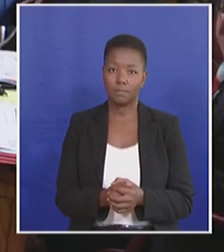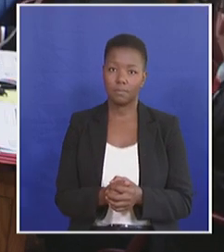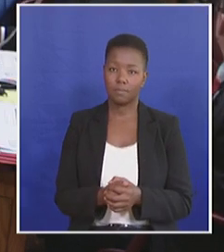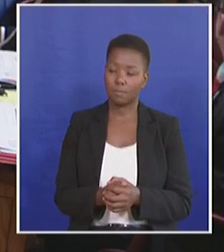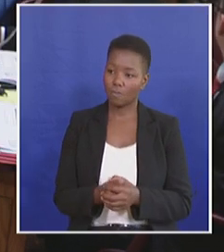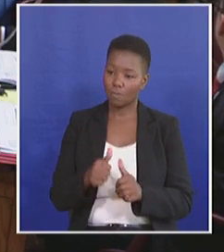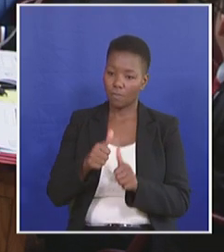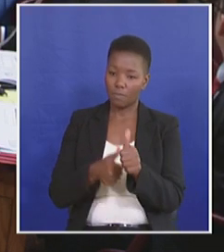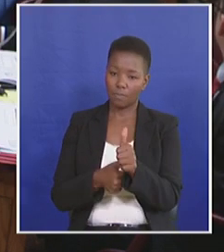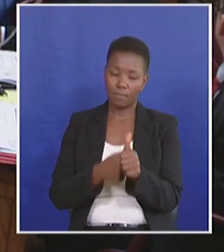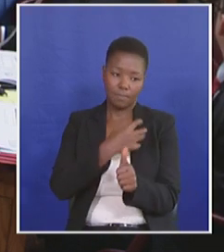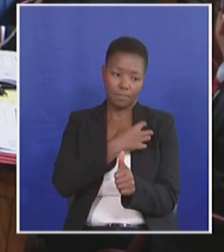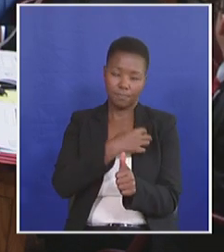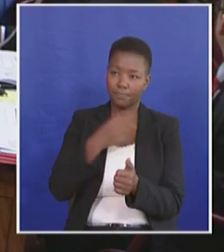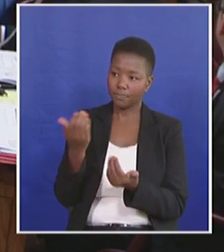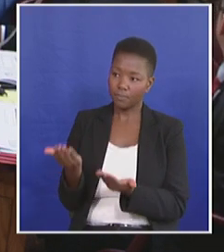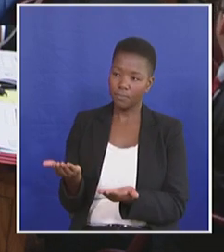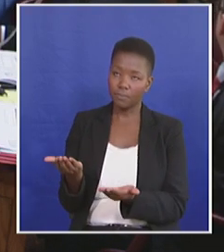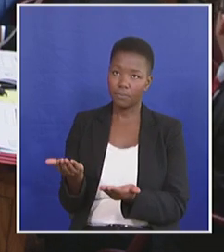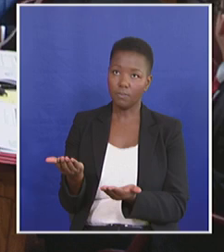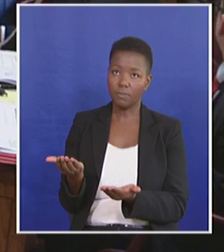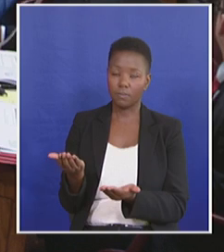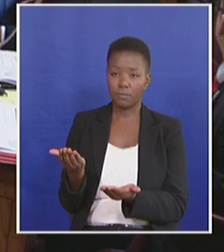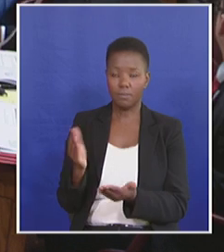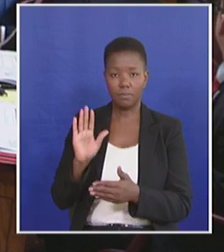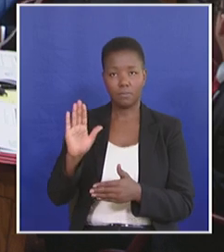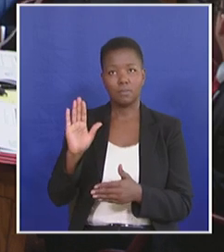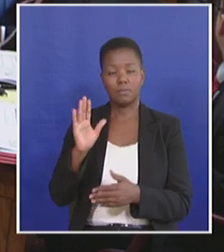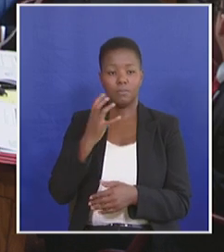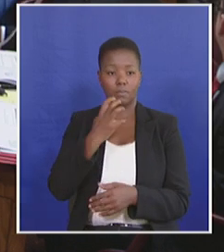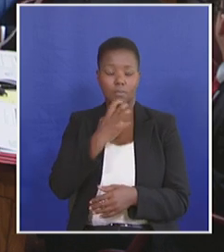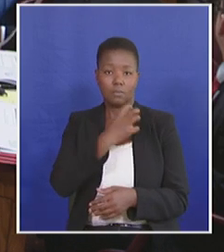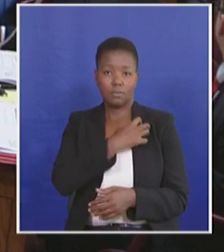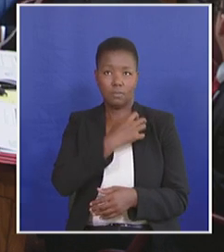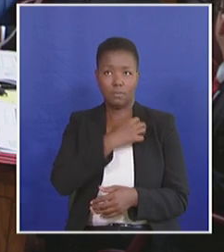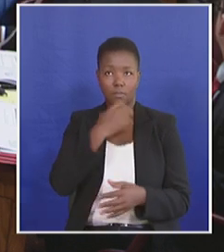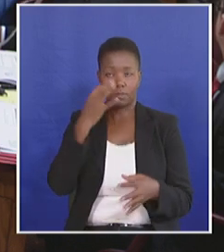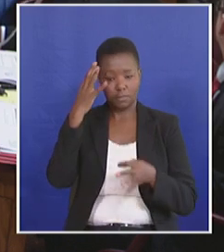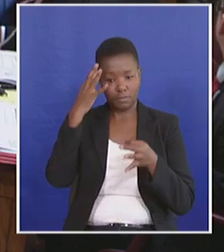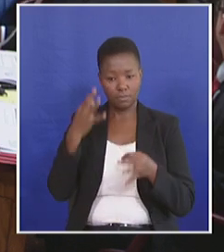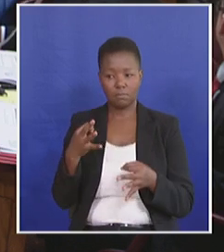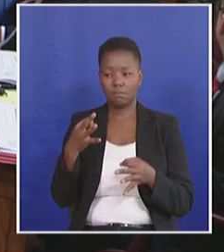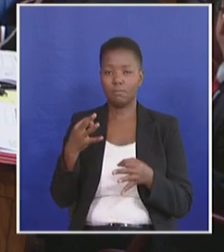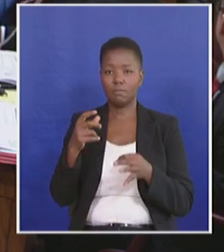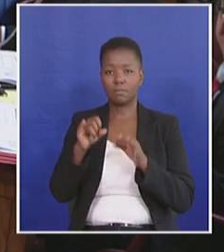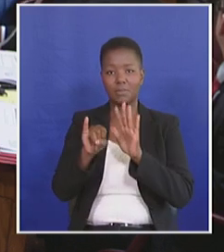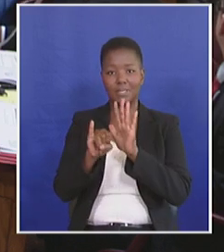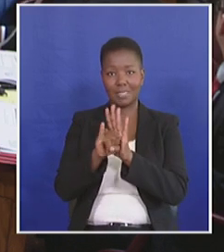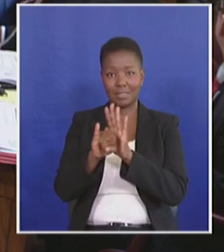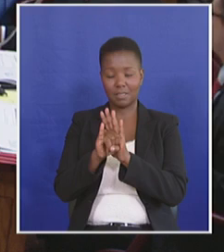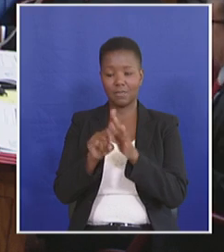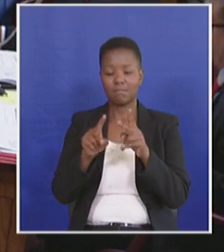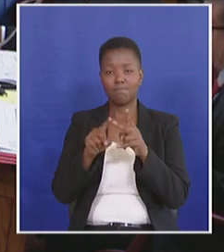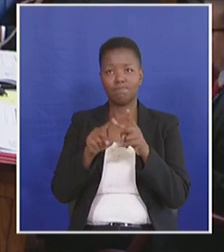Deputy Minister, will the Minister appoint experts to identify and investigate all state